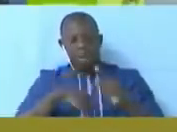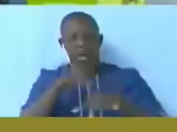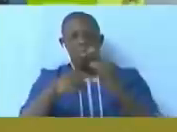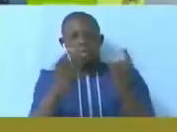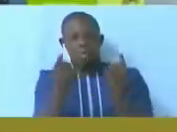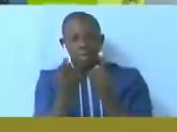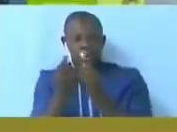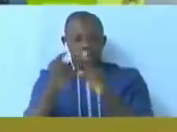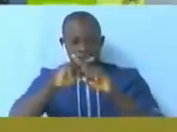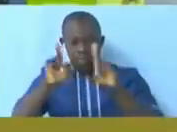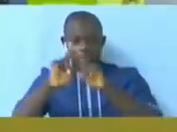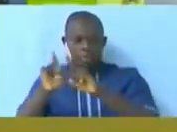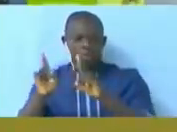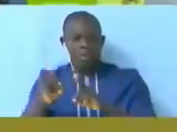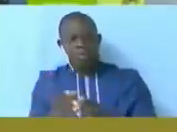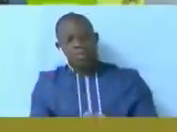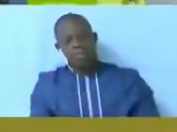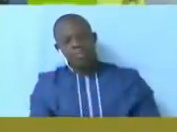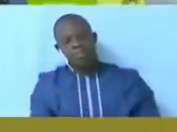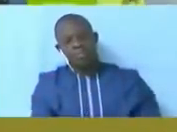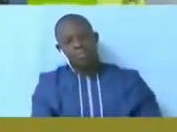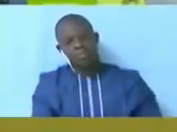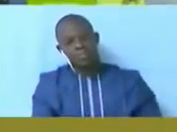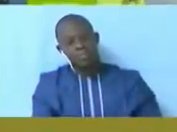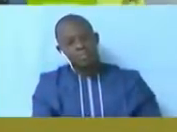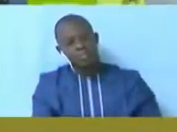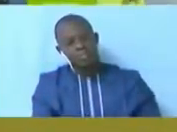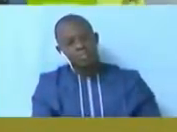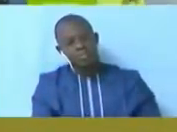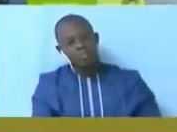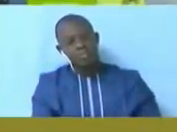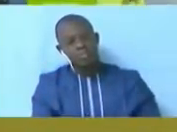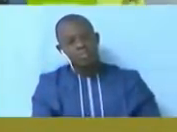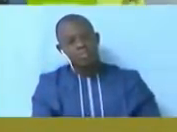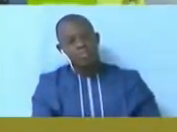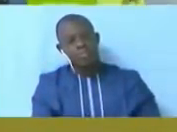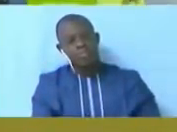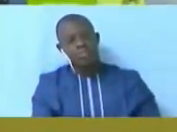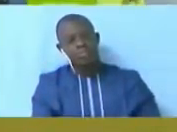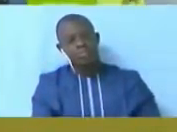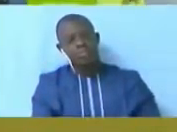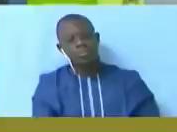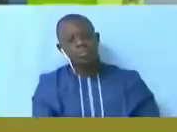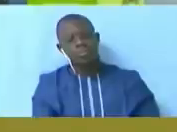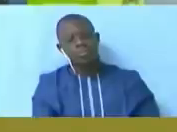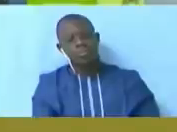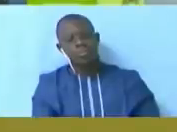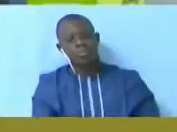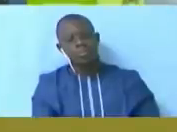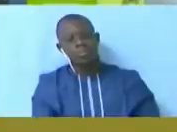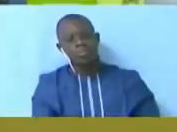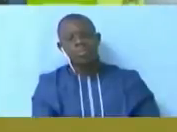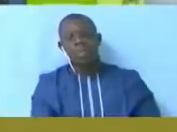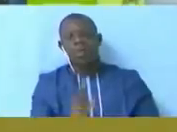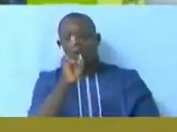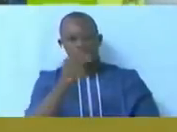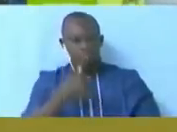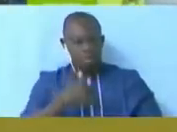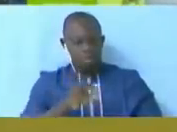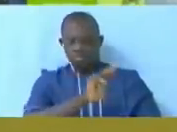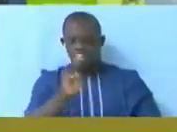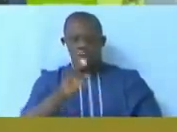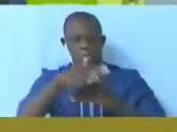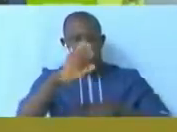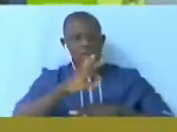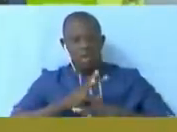kolula puru nte la taram fambulo kama. But I was not interested in continuing on the bench.